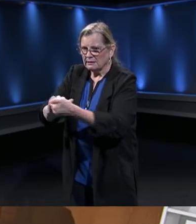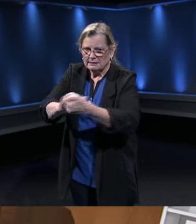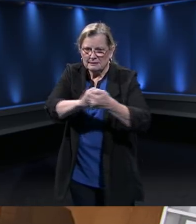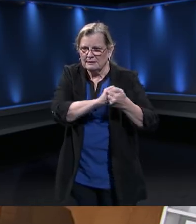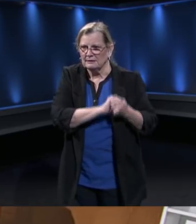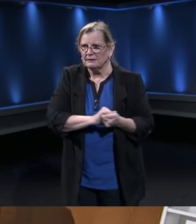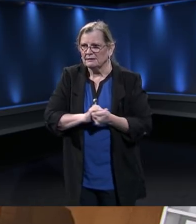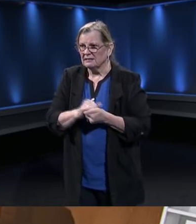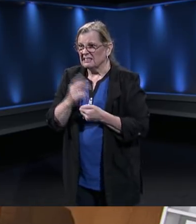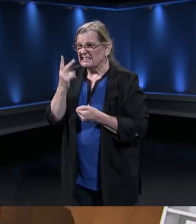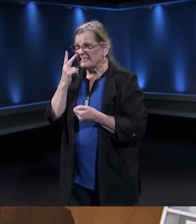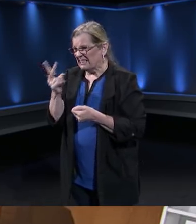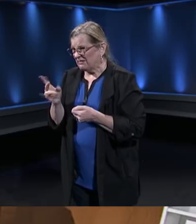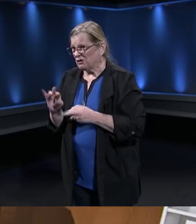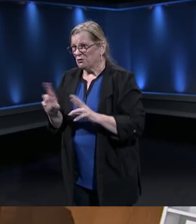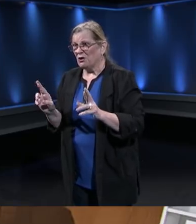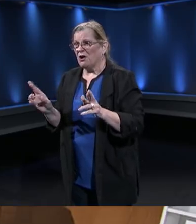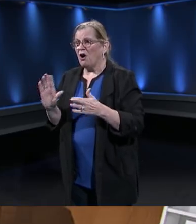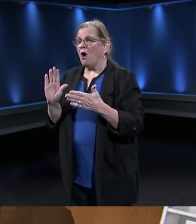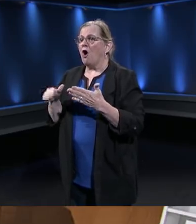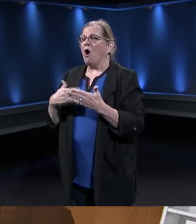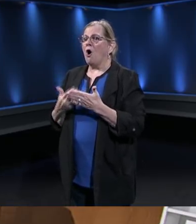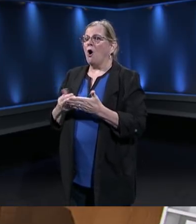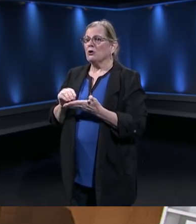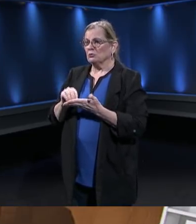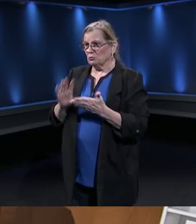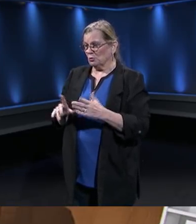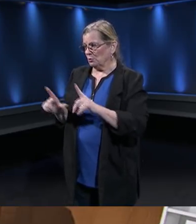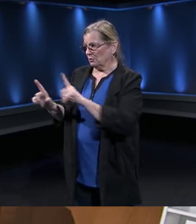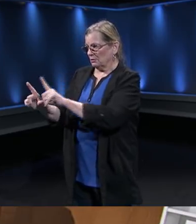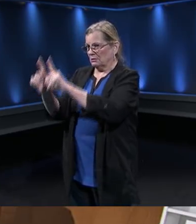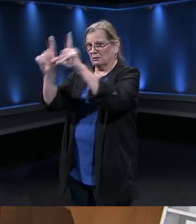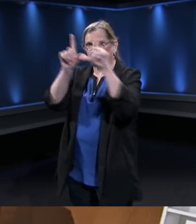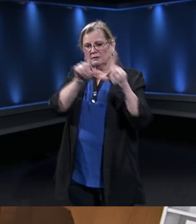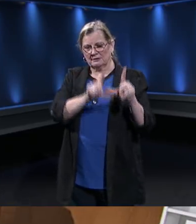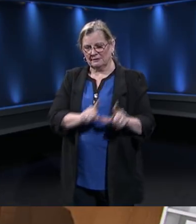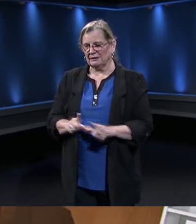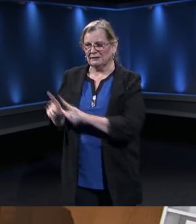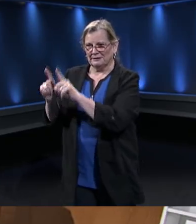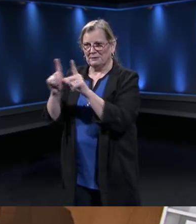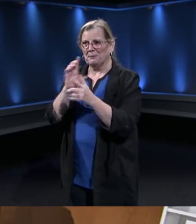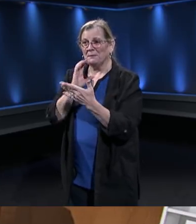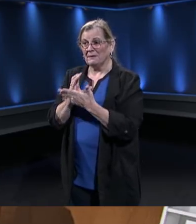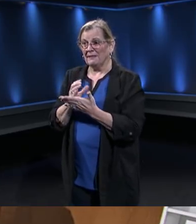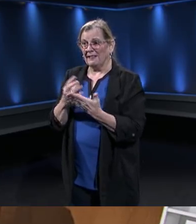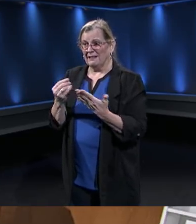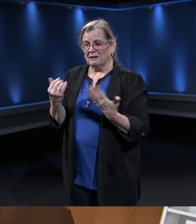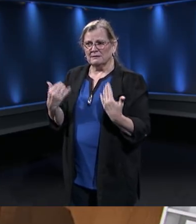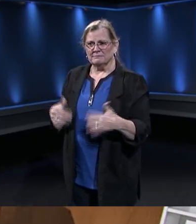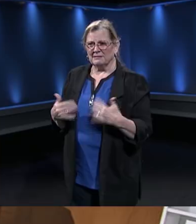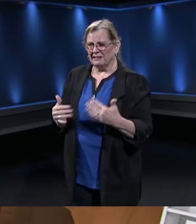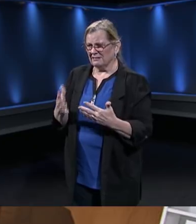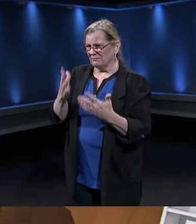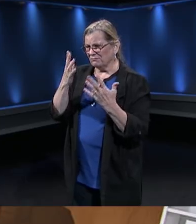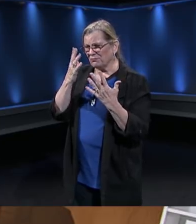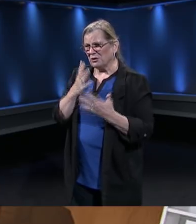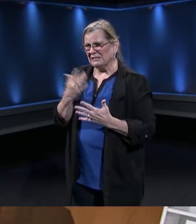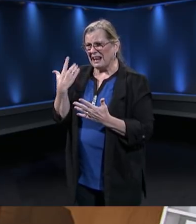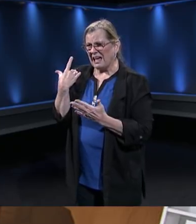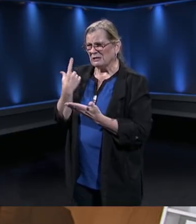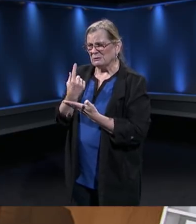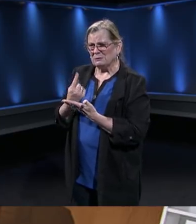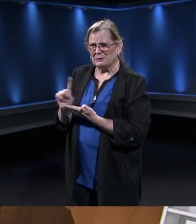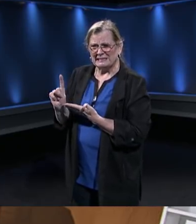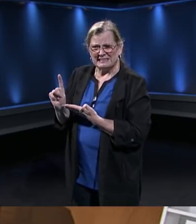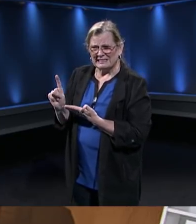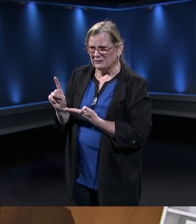about it because you can see all of the students' faces at once. Unfortunately, this past week, we were told by our administration that there's no option